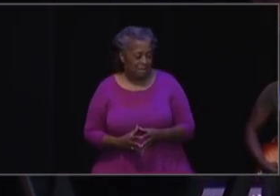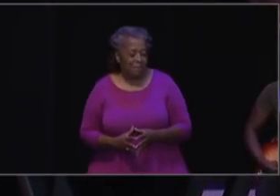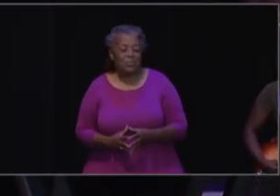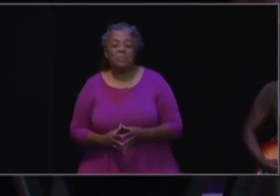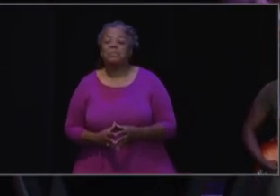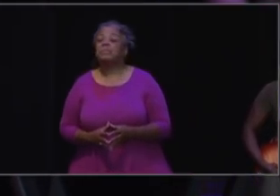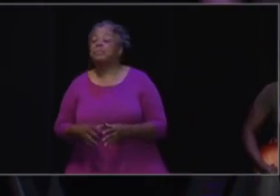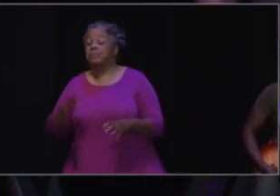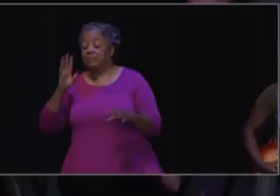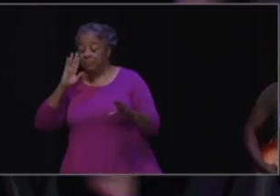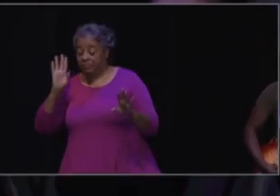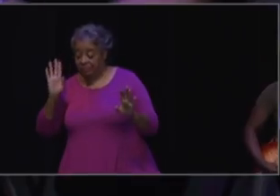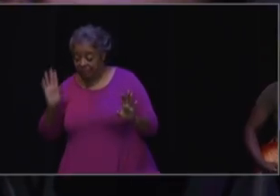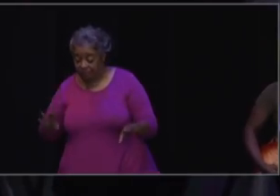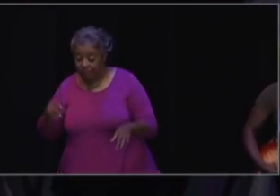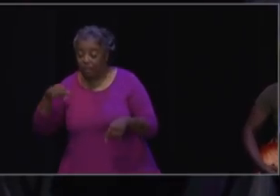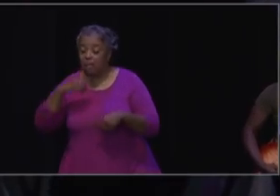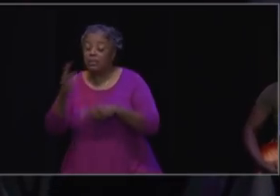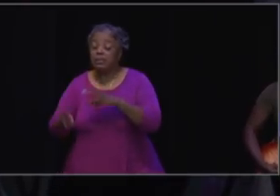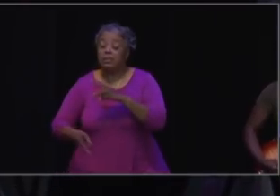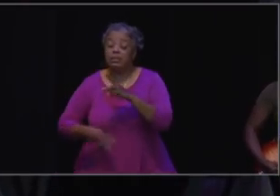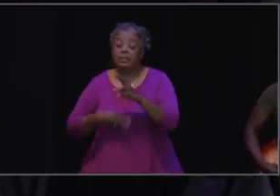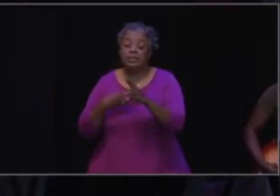dreamer. When the world